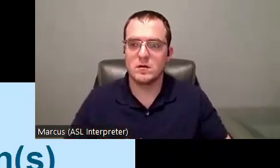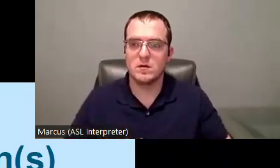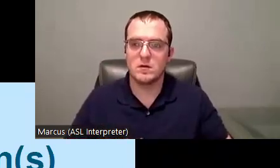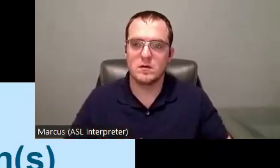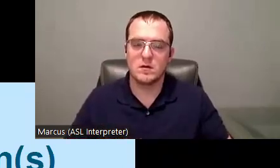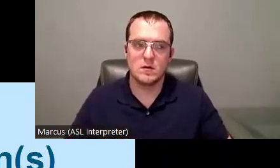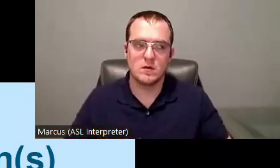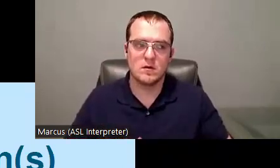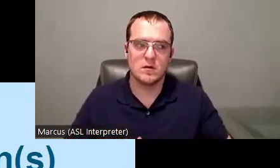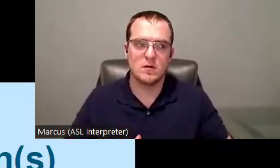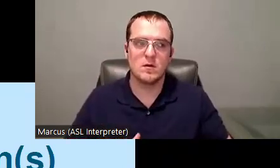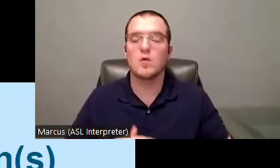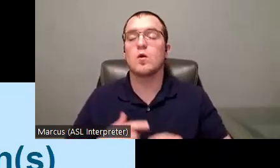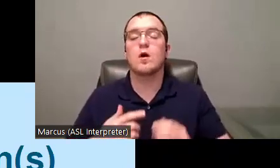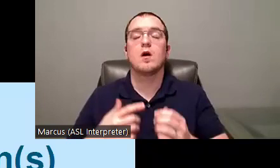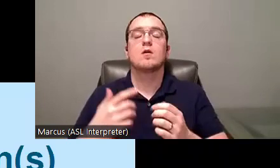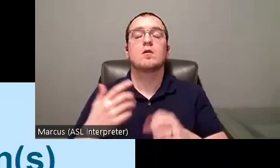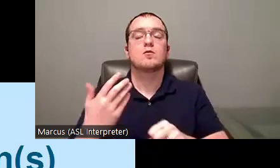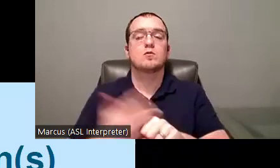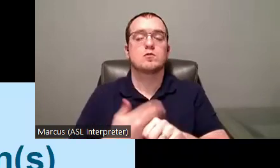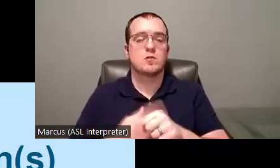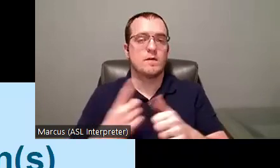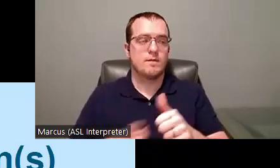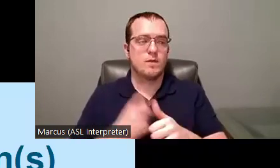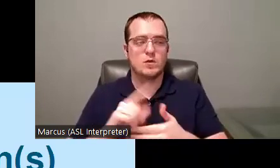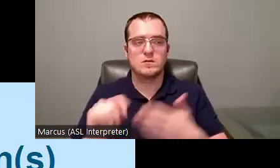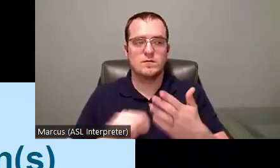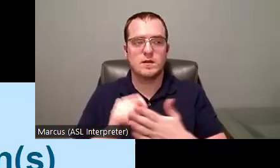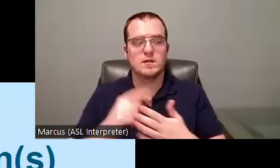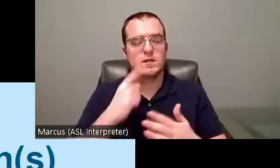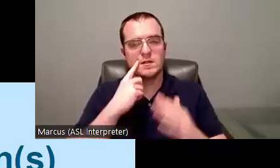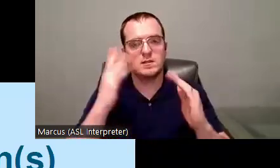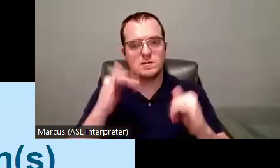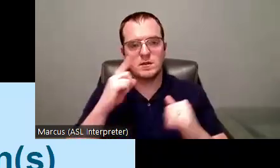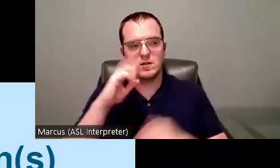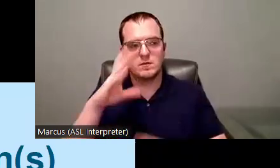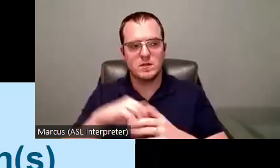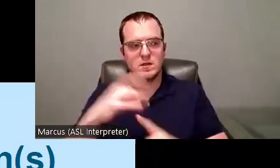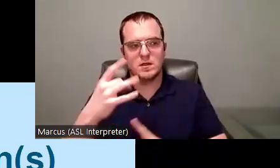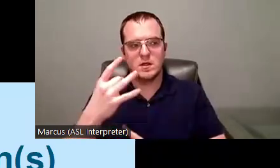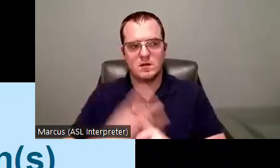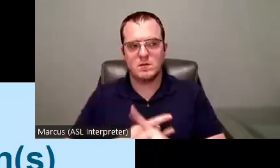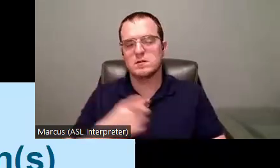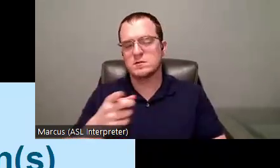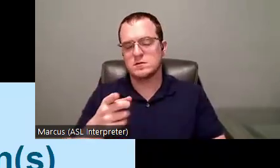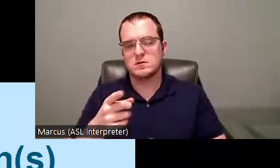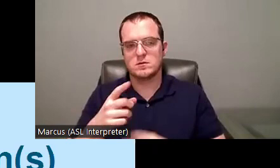The construction on the first phase is expected to take 8 months. So Okay. Beginning in April here, it